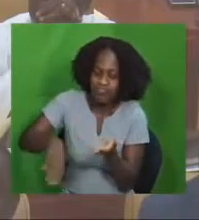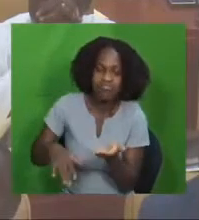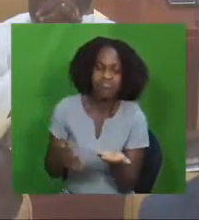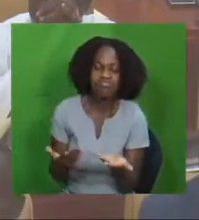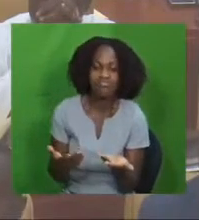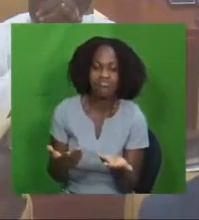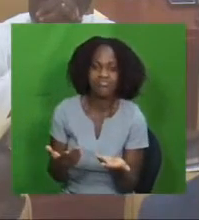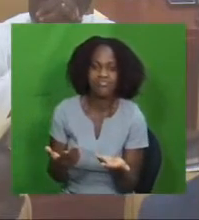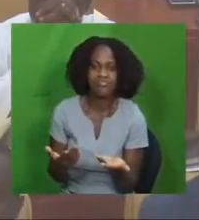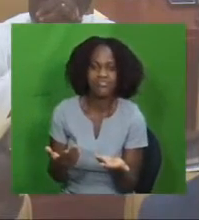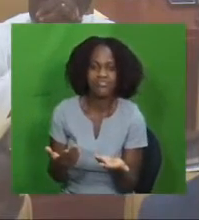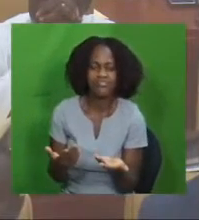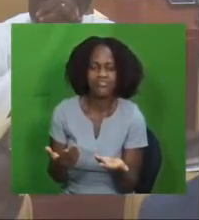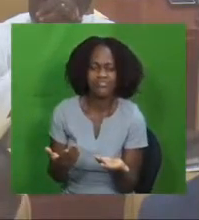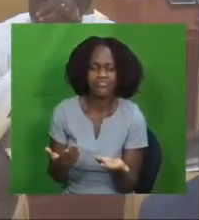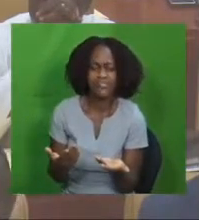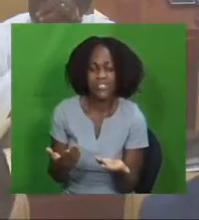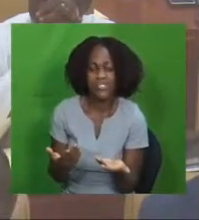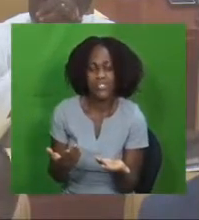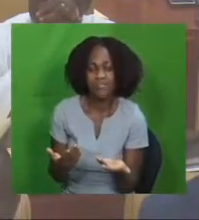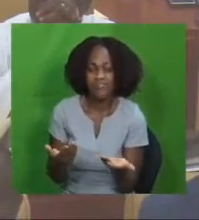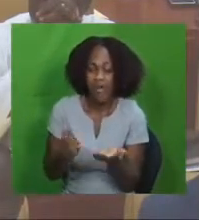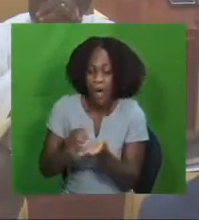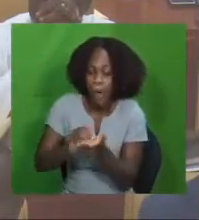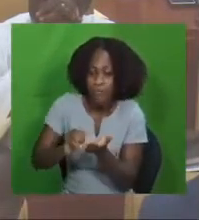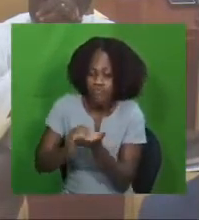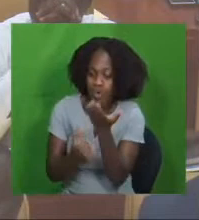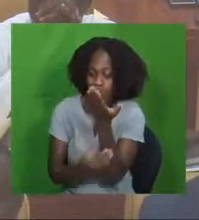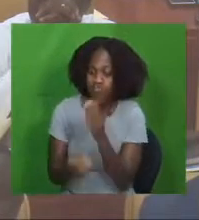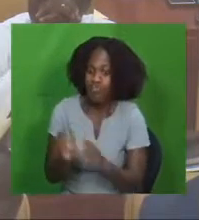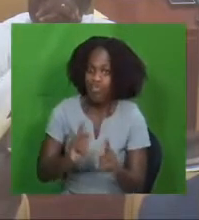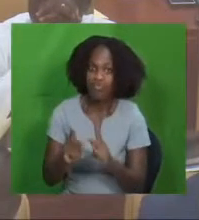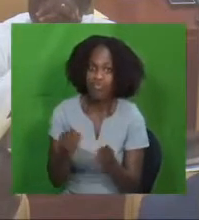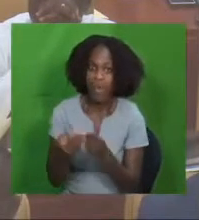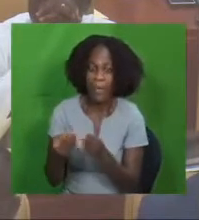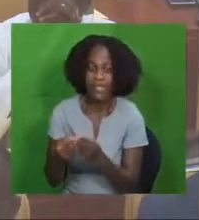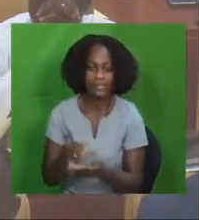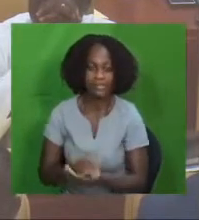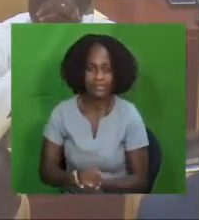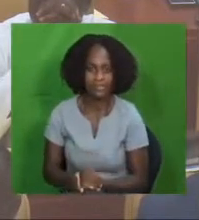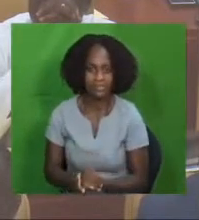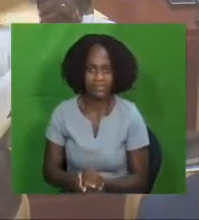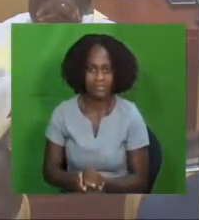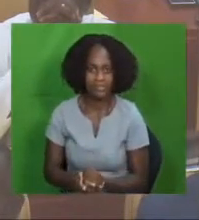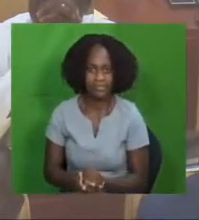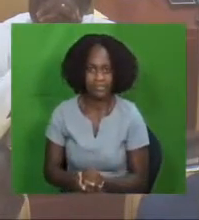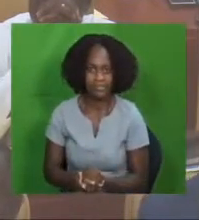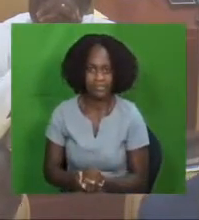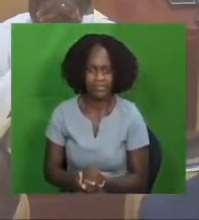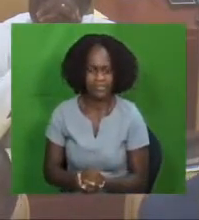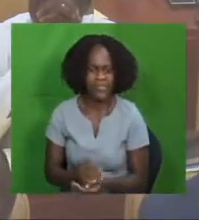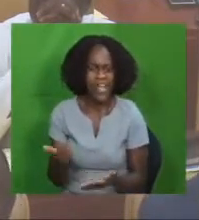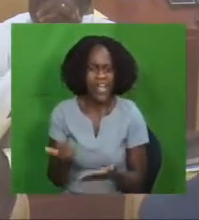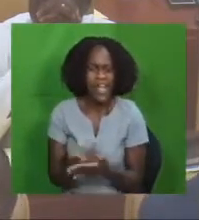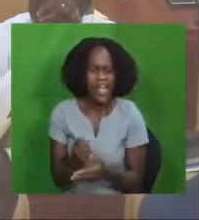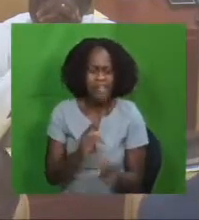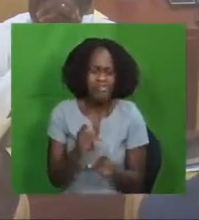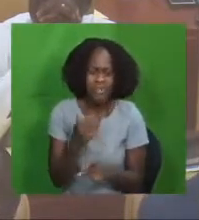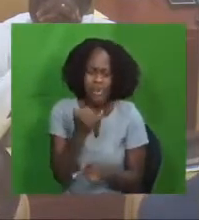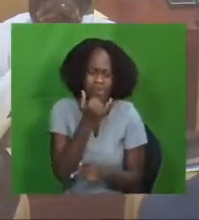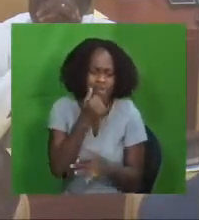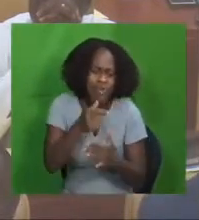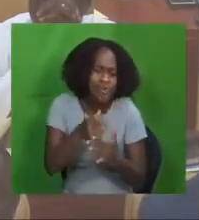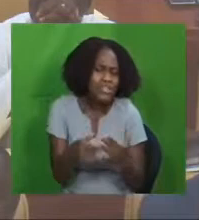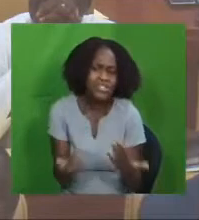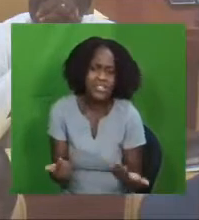collateralize the poor man's pocket to collect money. Mr. Speaker, what is the crime of our people? What is our crime as a